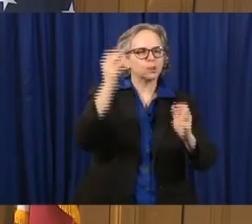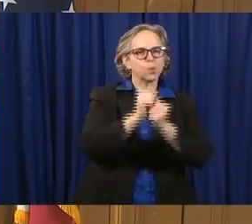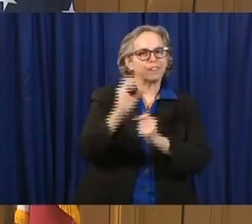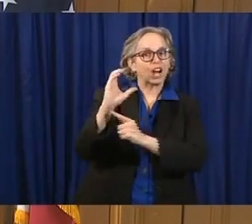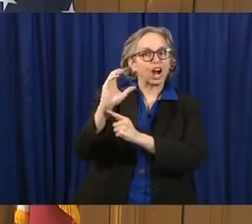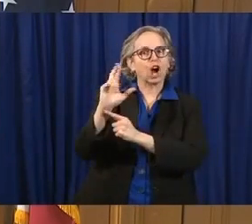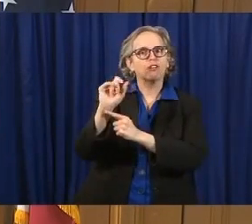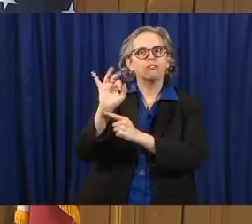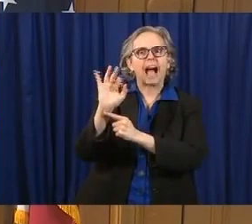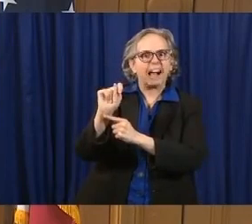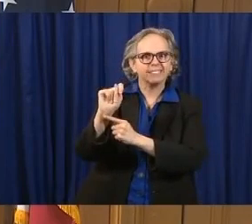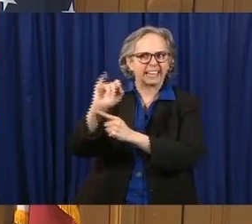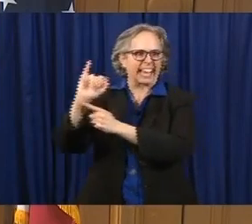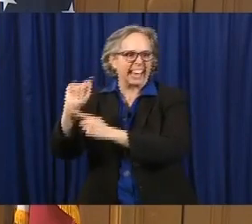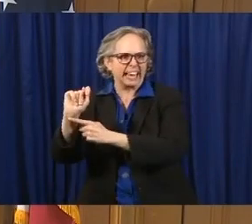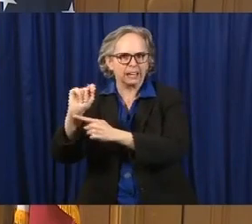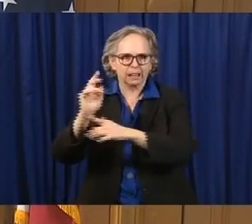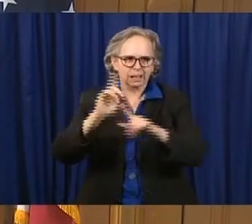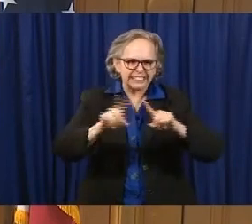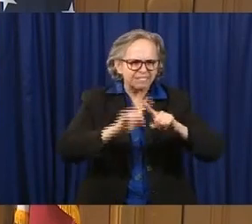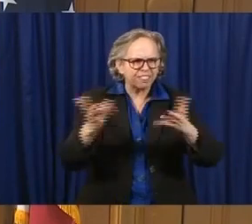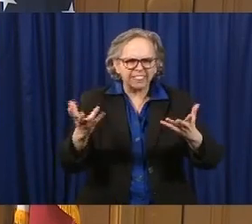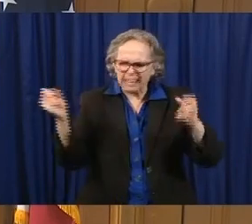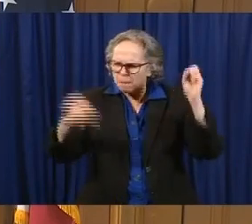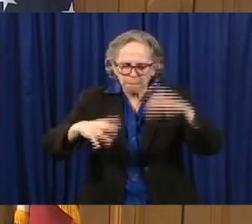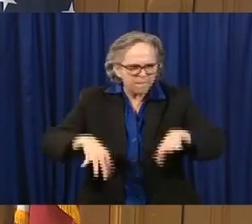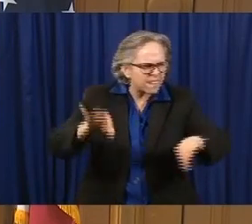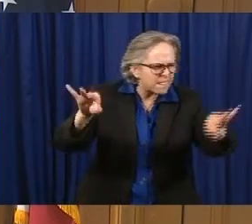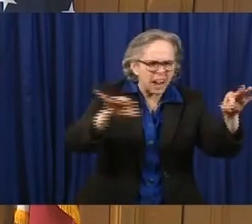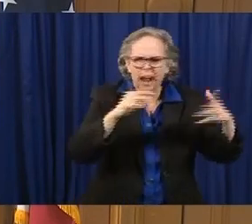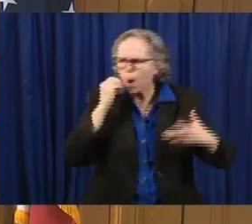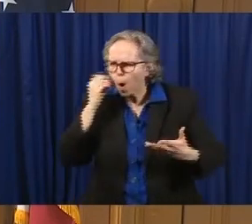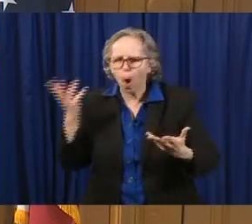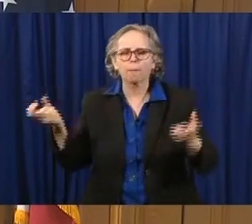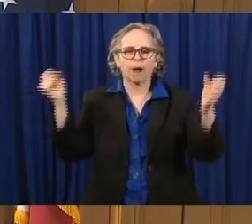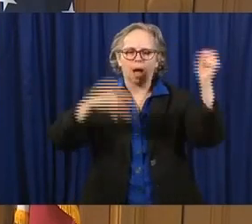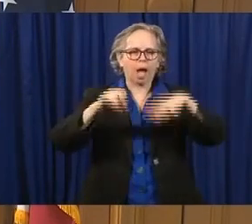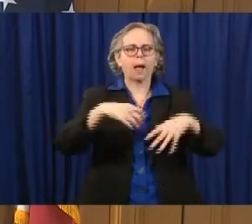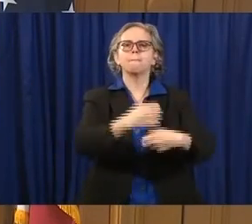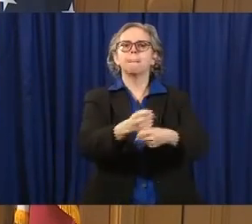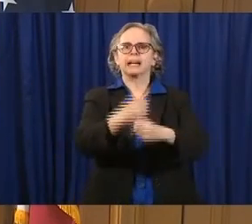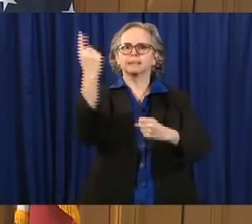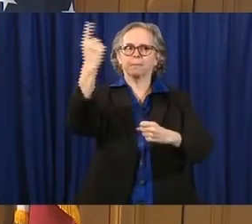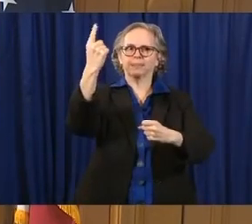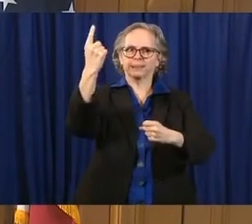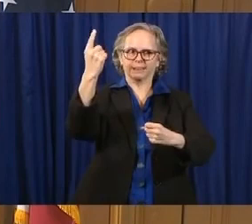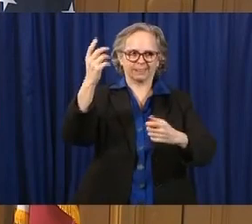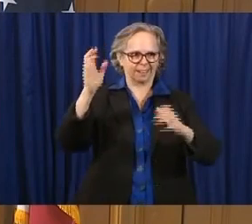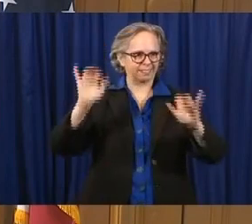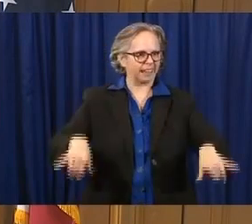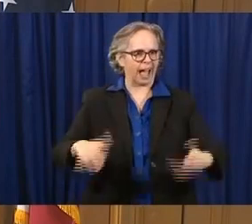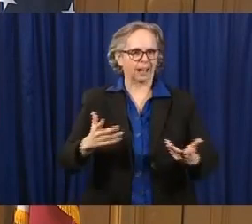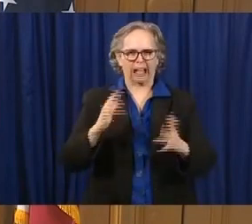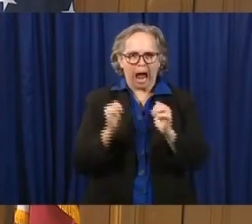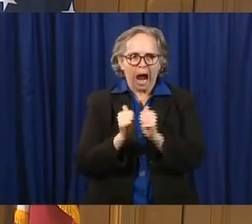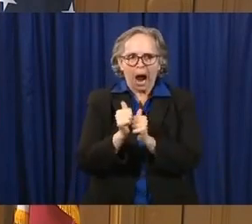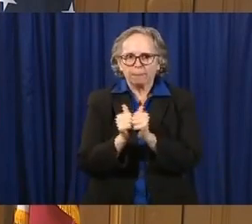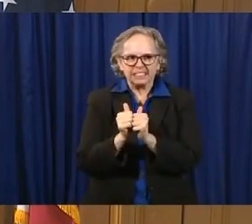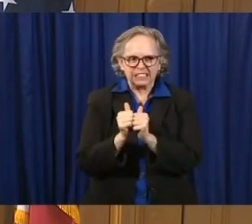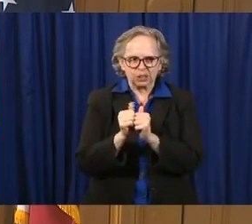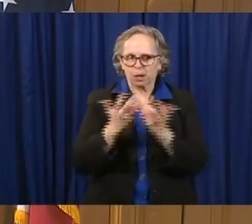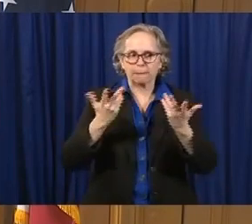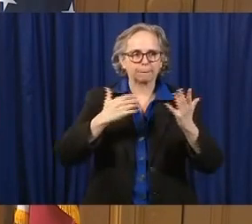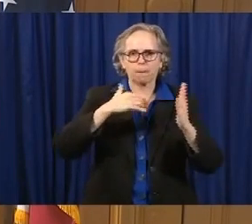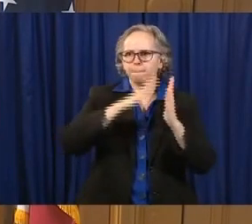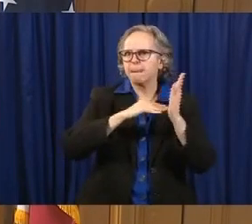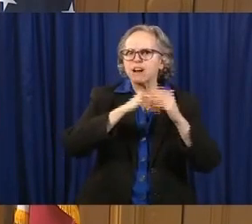These are all things that you can find in your home, and it's kind of a competition, things such as paint, rocks,